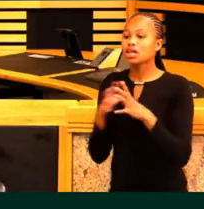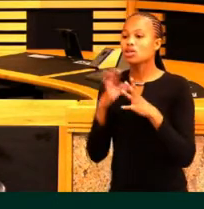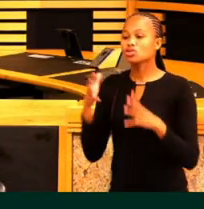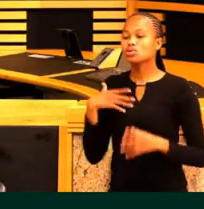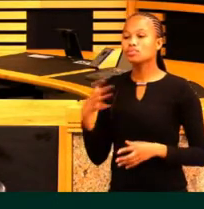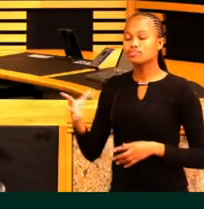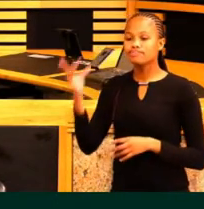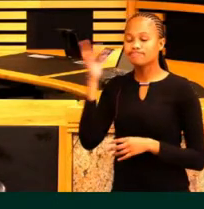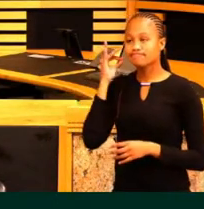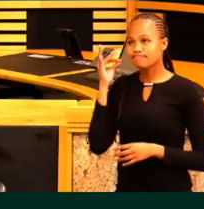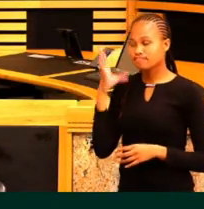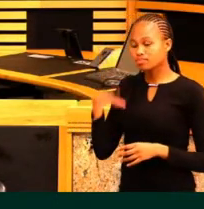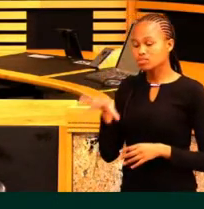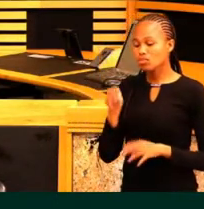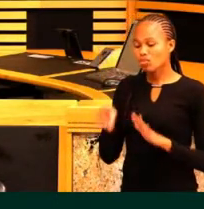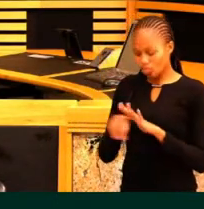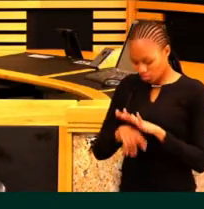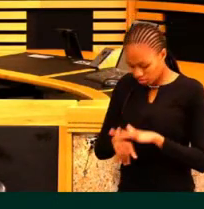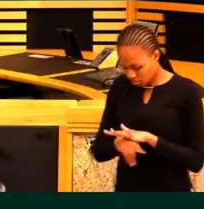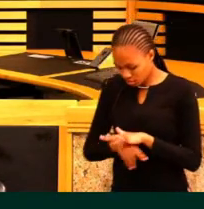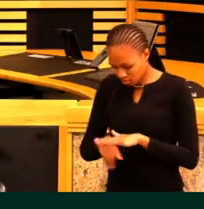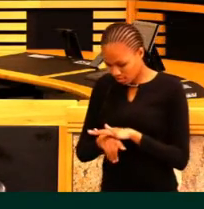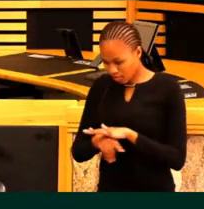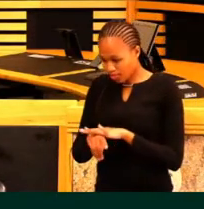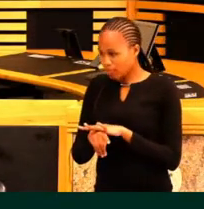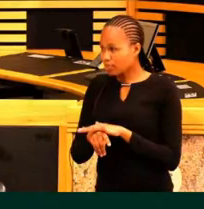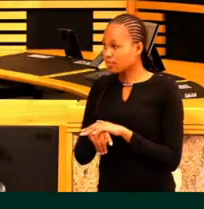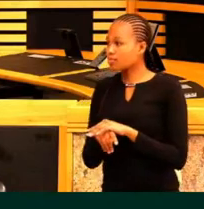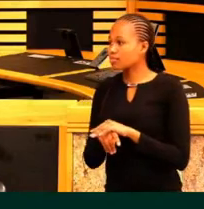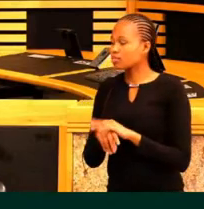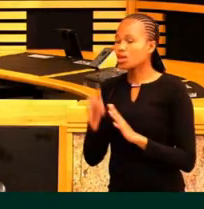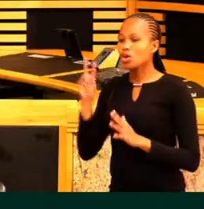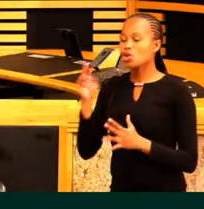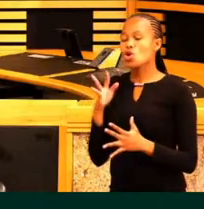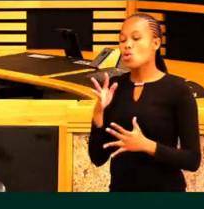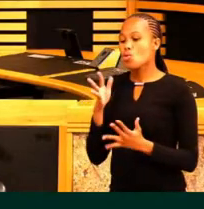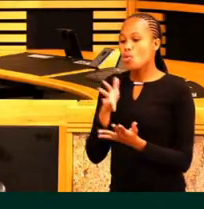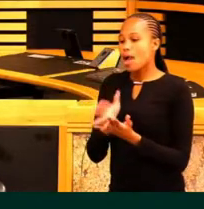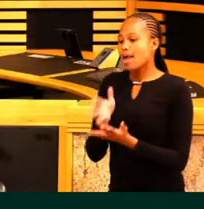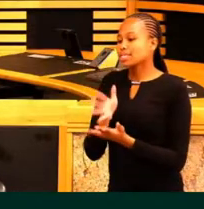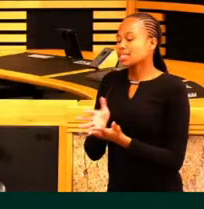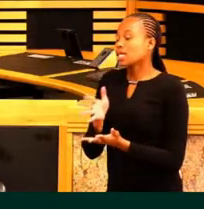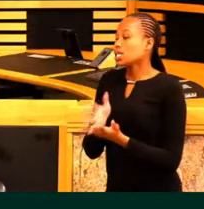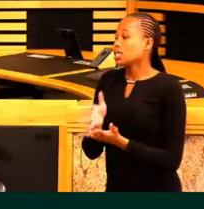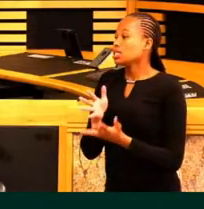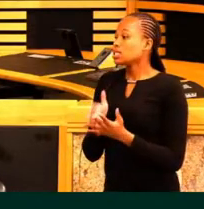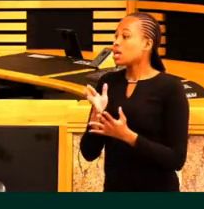across all regions is no access to land